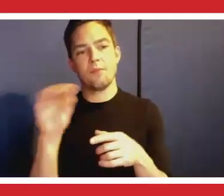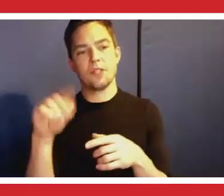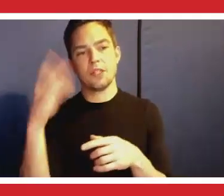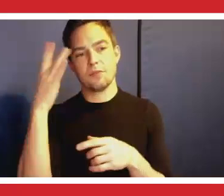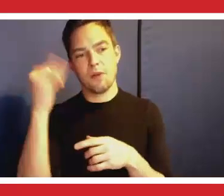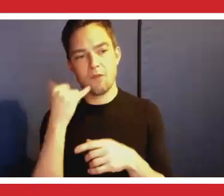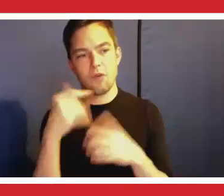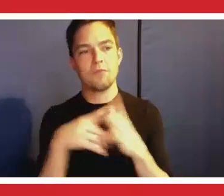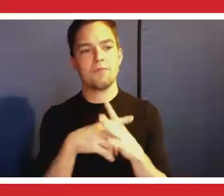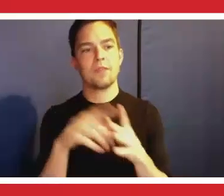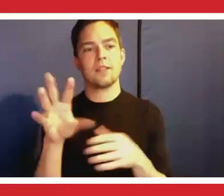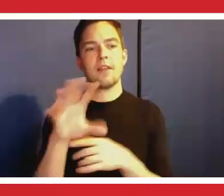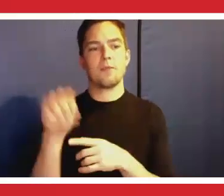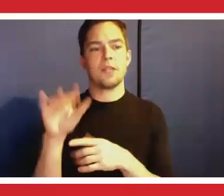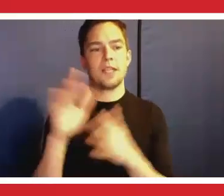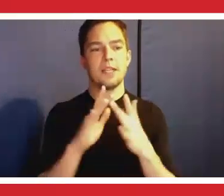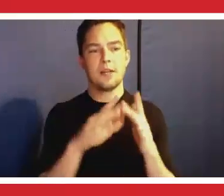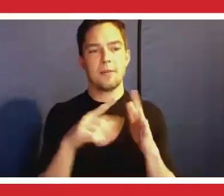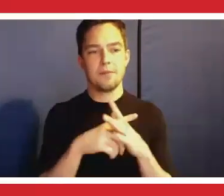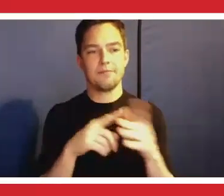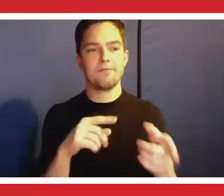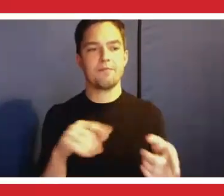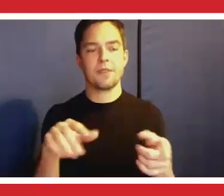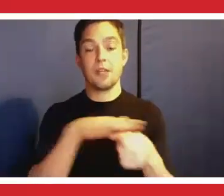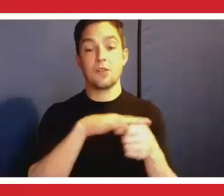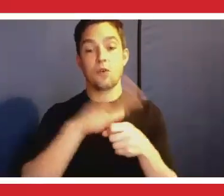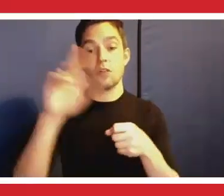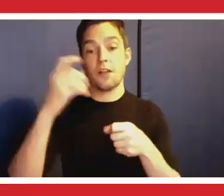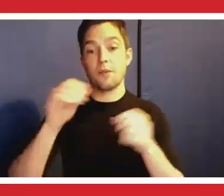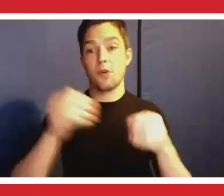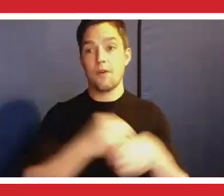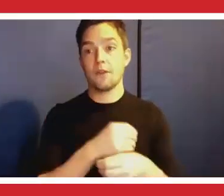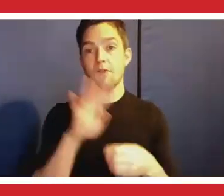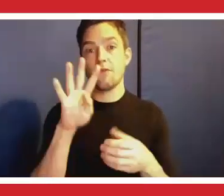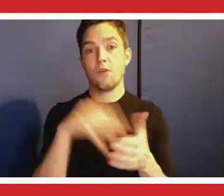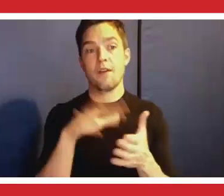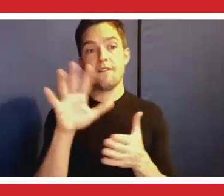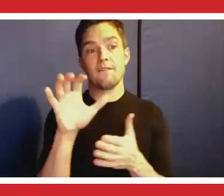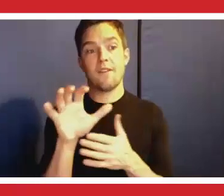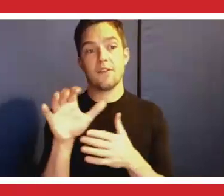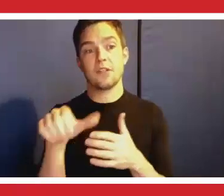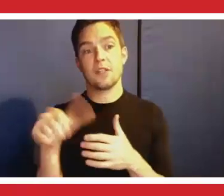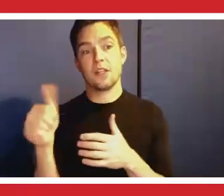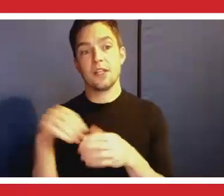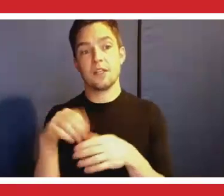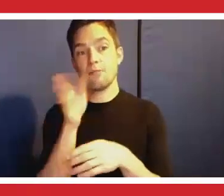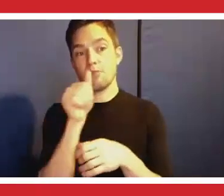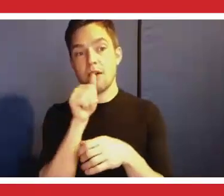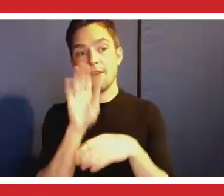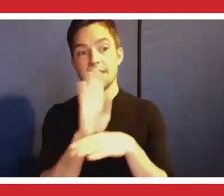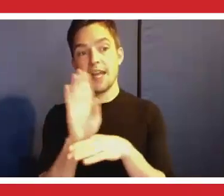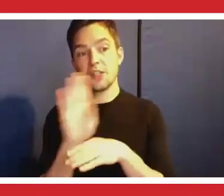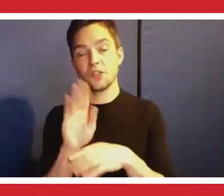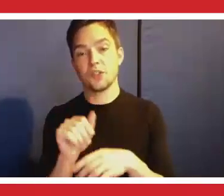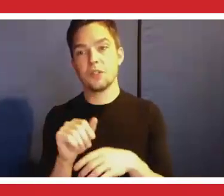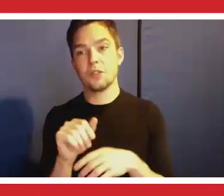these 4,500 centers in local government offices and another 4,500 in private sector. So there is this very